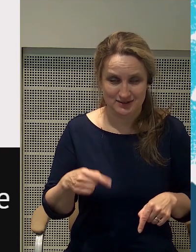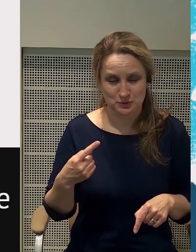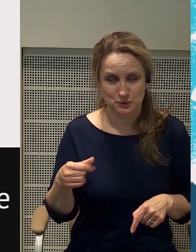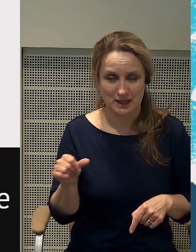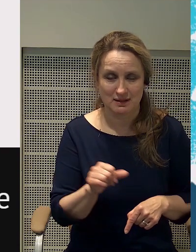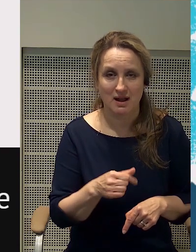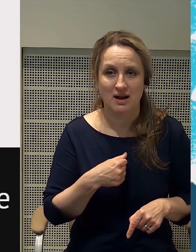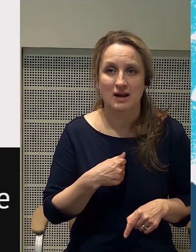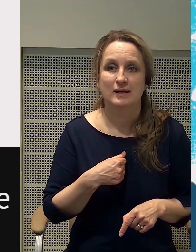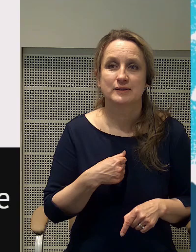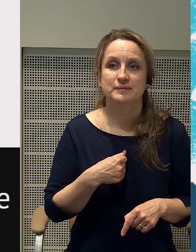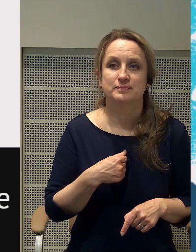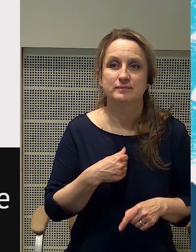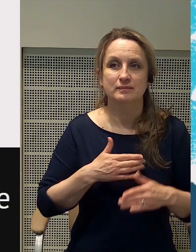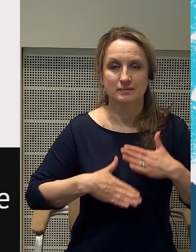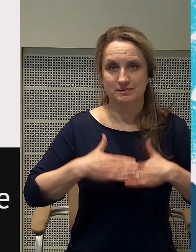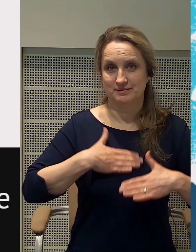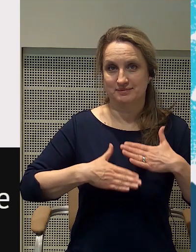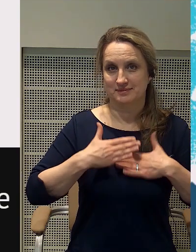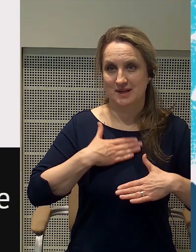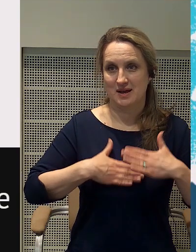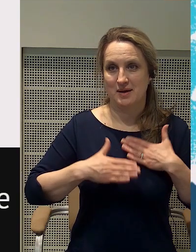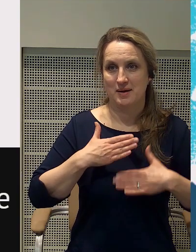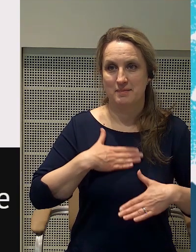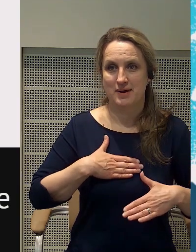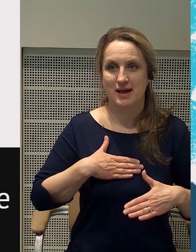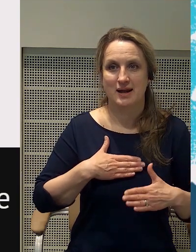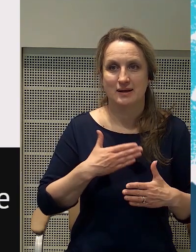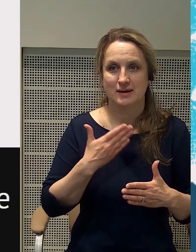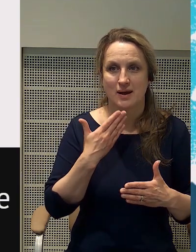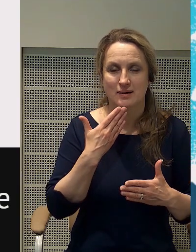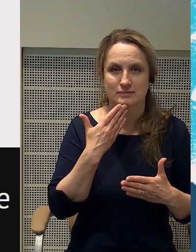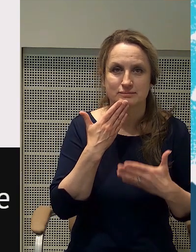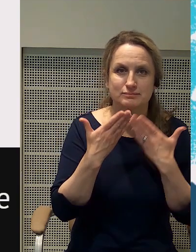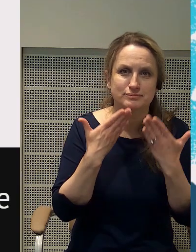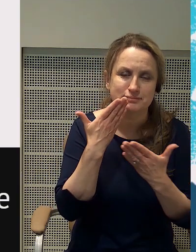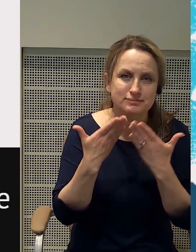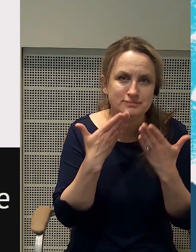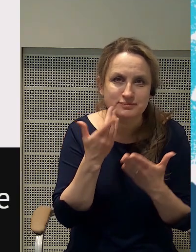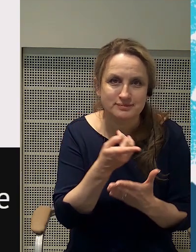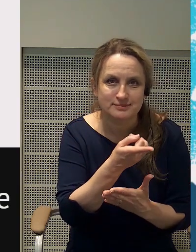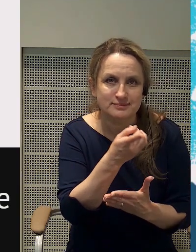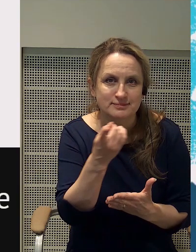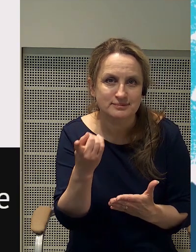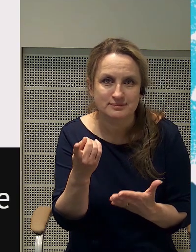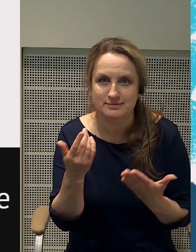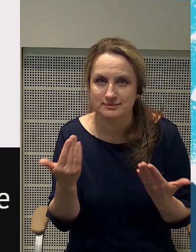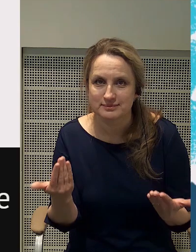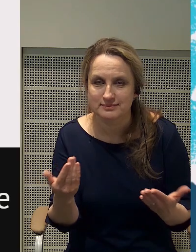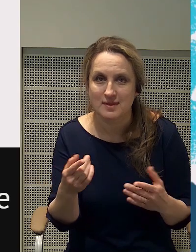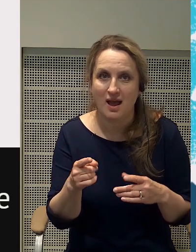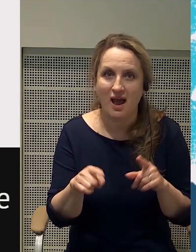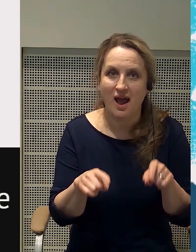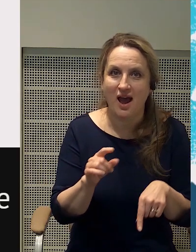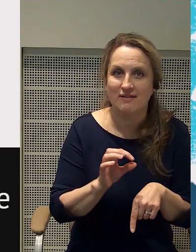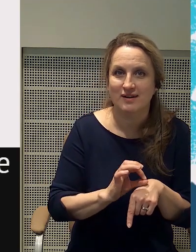all of you about how can we do a brighter future for the rare disease community. Thank